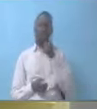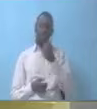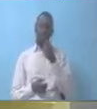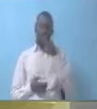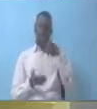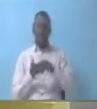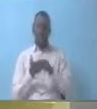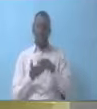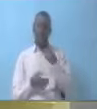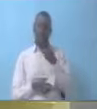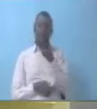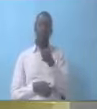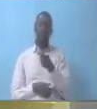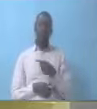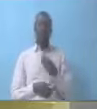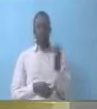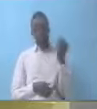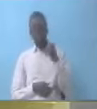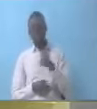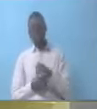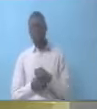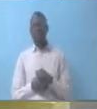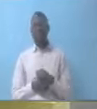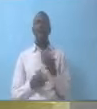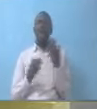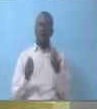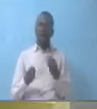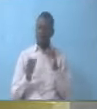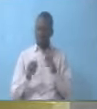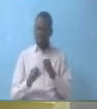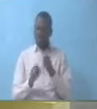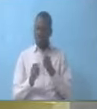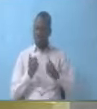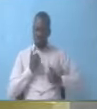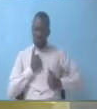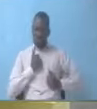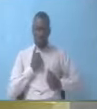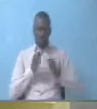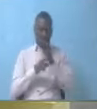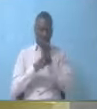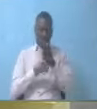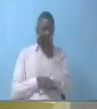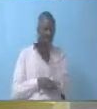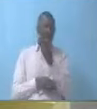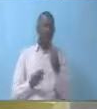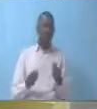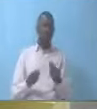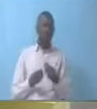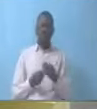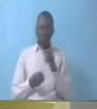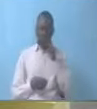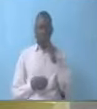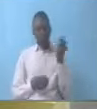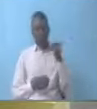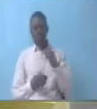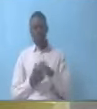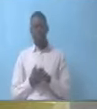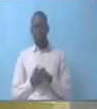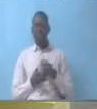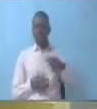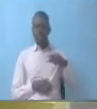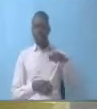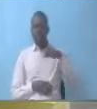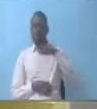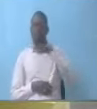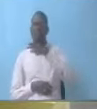said, how can I come with the security? He said, we'll arrange that. They will allow you to come in. I walked it. I didn't drive. I walked it from Hill Street to the